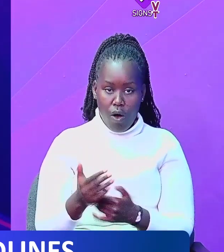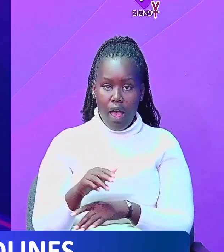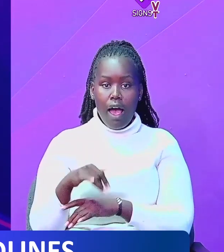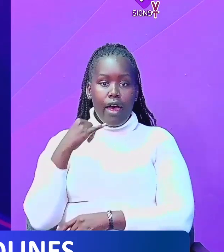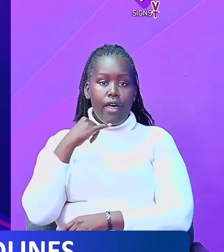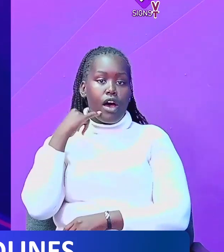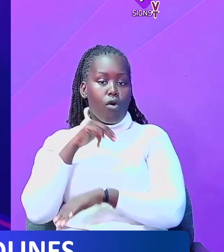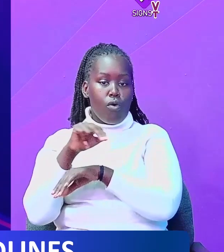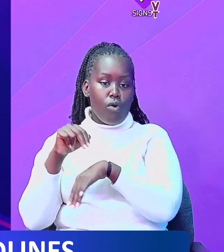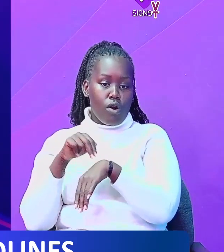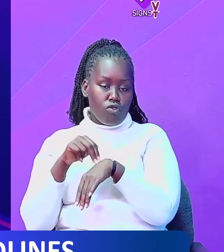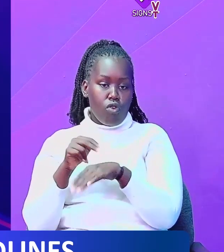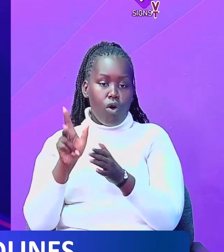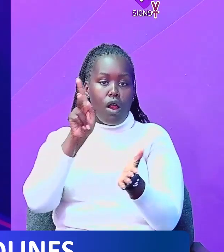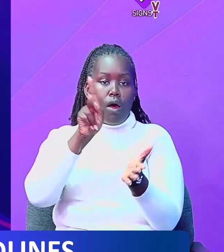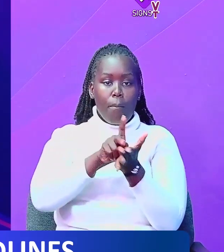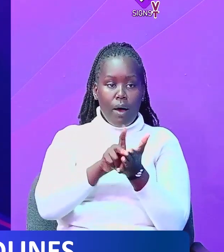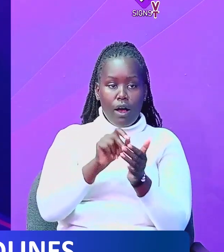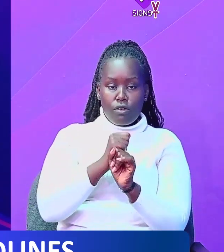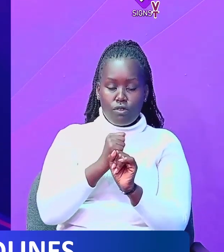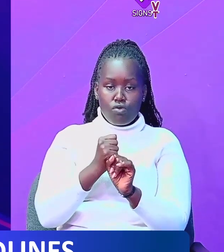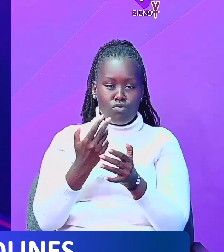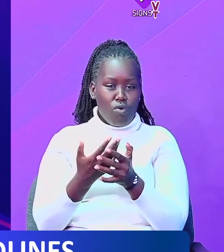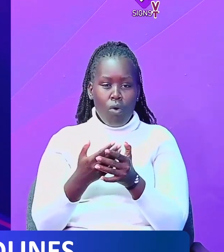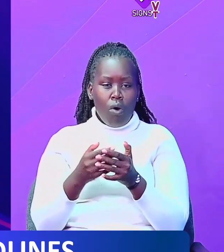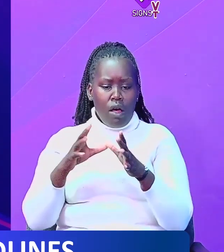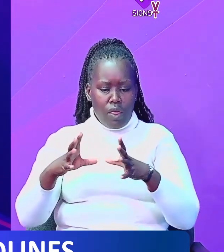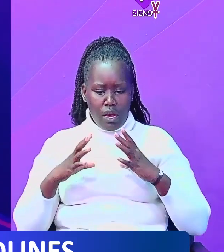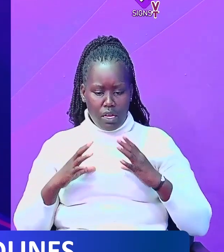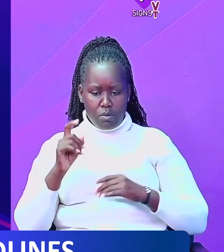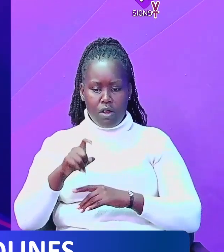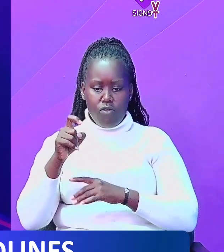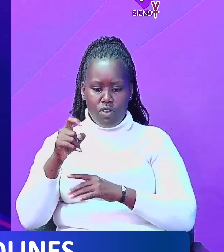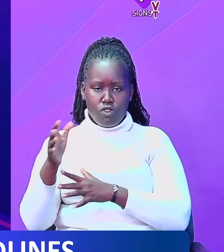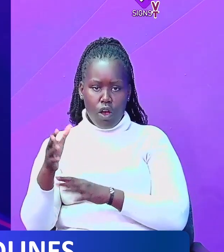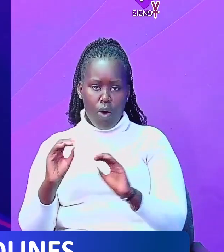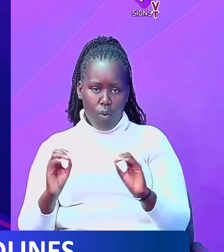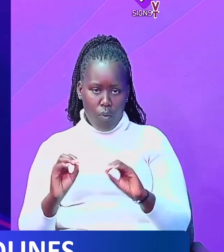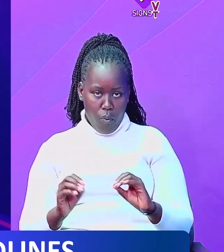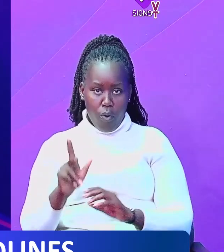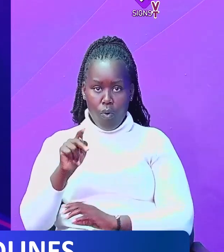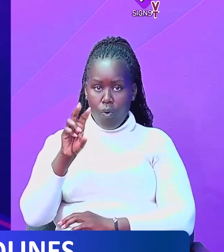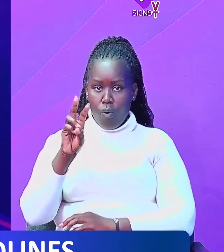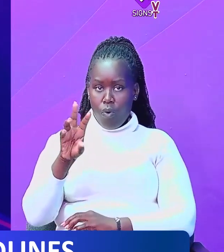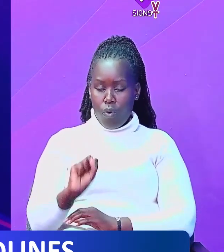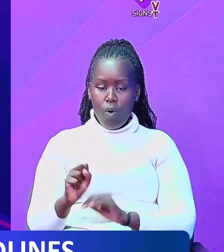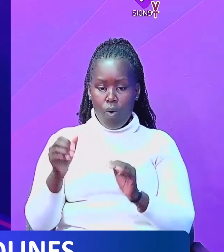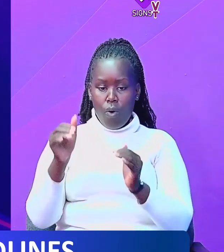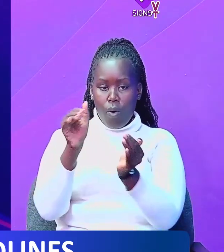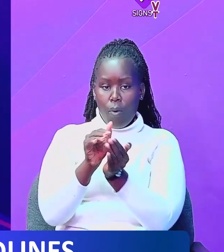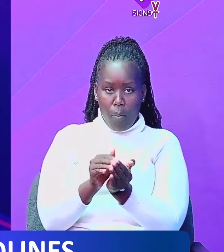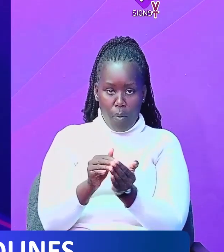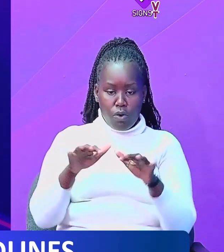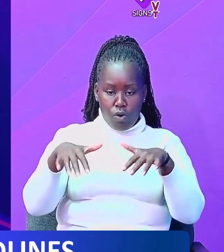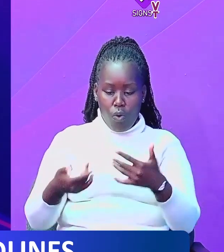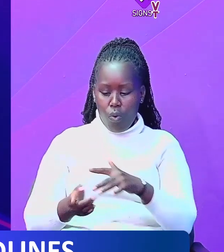do illegal fishing. Now, Muhiri also told the court that the KWS Rangers never booked the arrest or escape